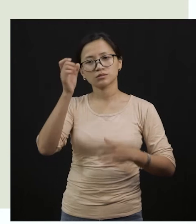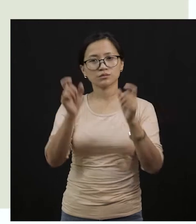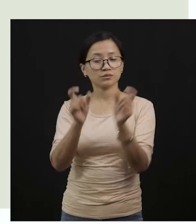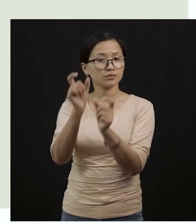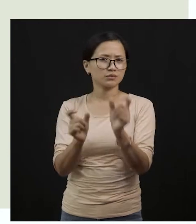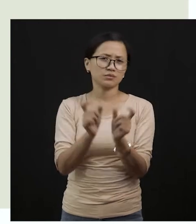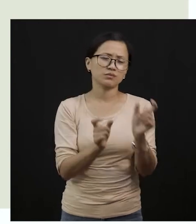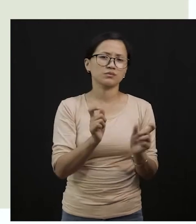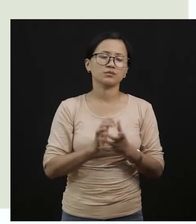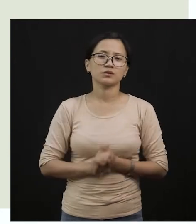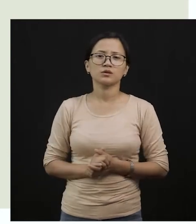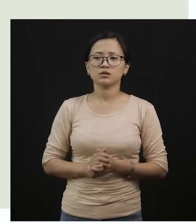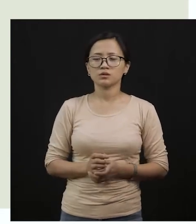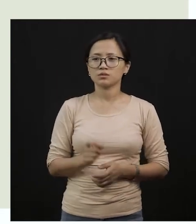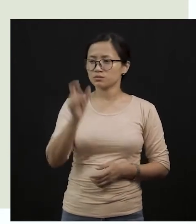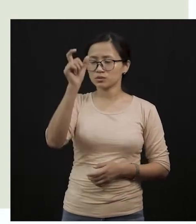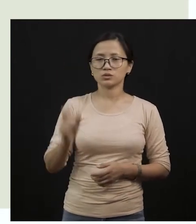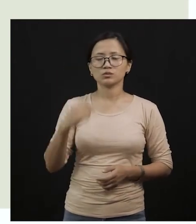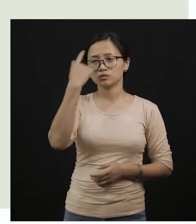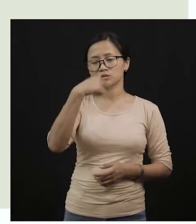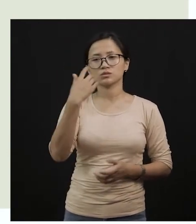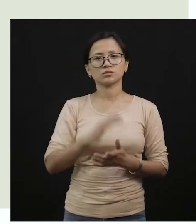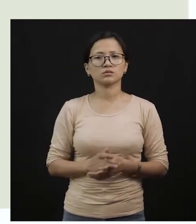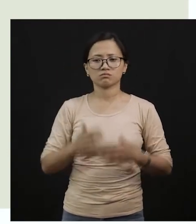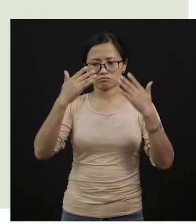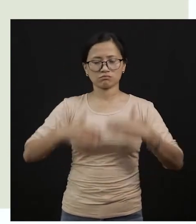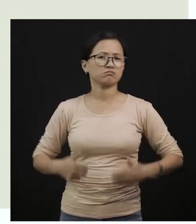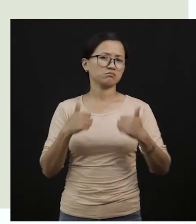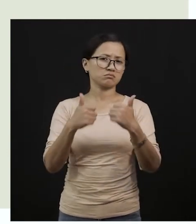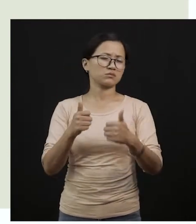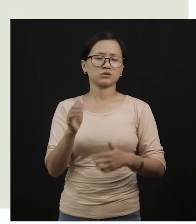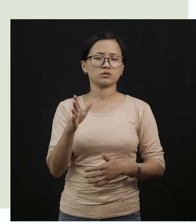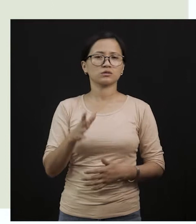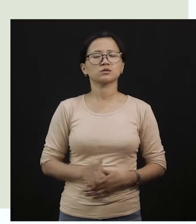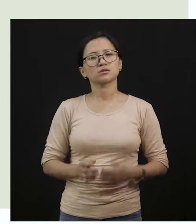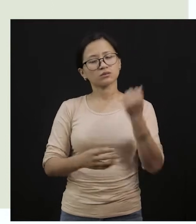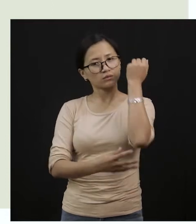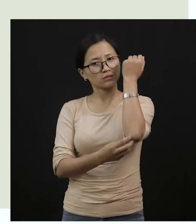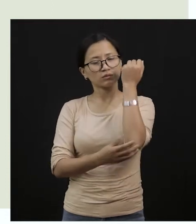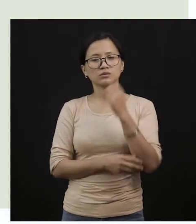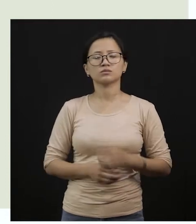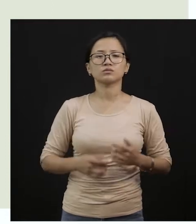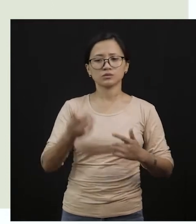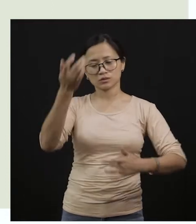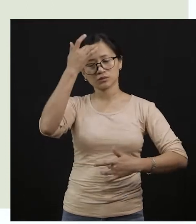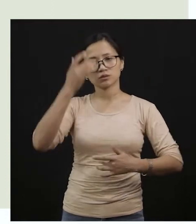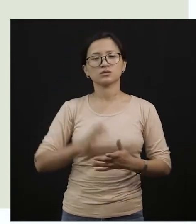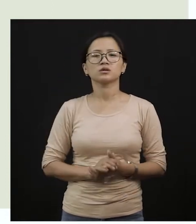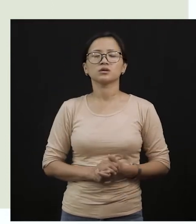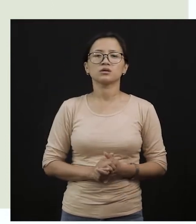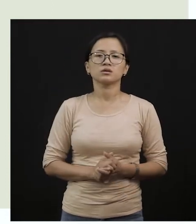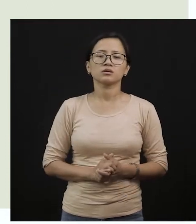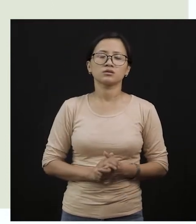sick, right? Sick people, a person who is not healthy is called sick, and also poor. Poor people are the ones who does not have